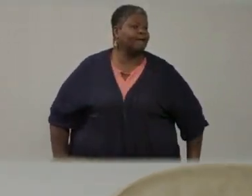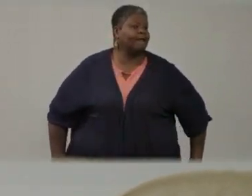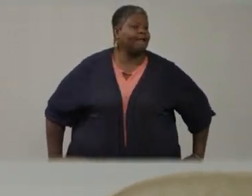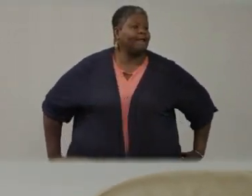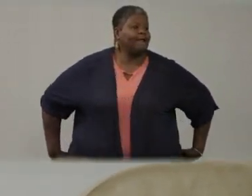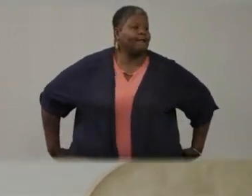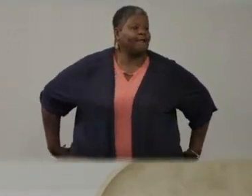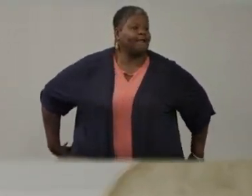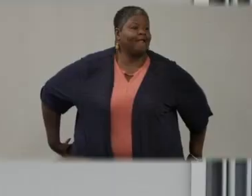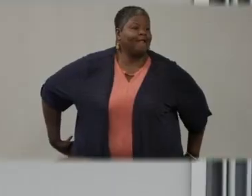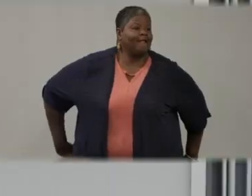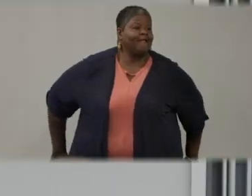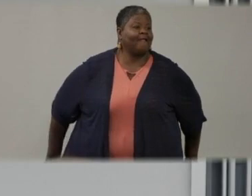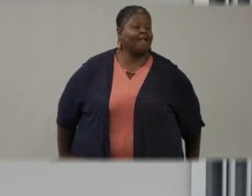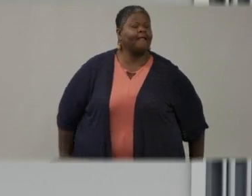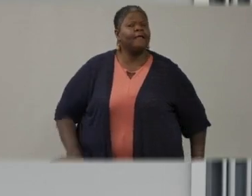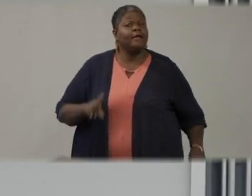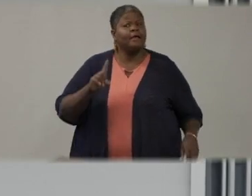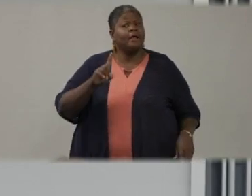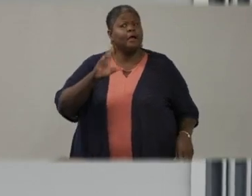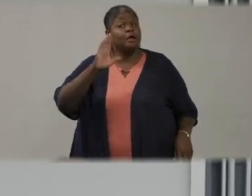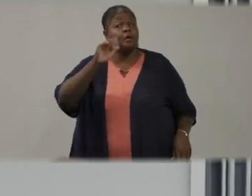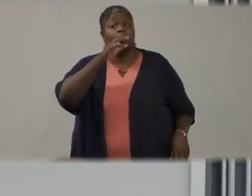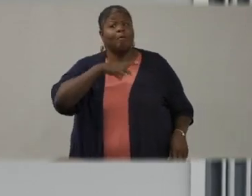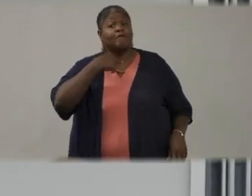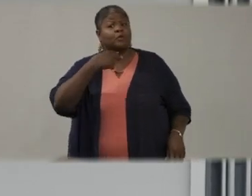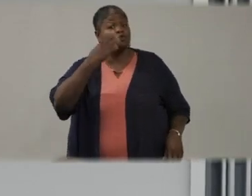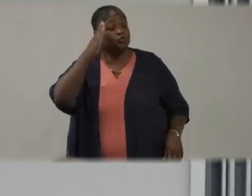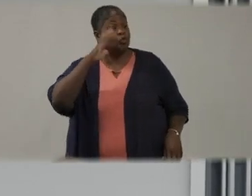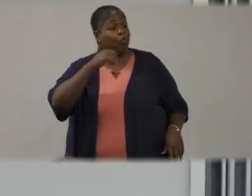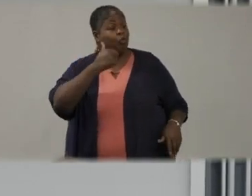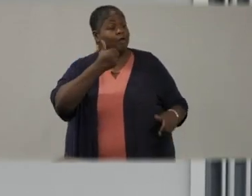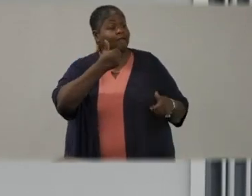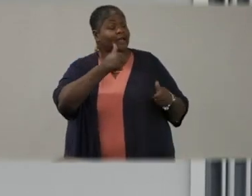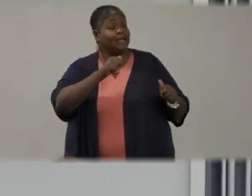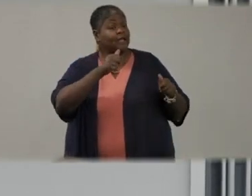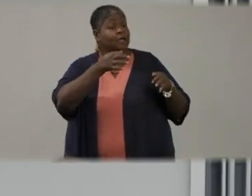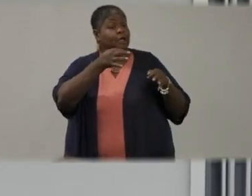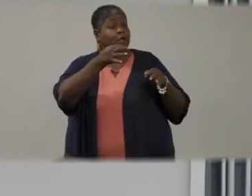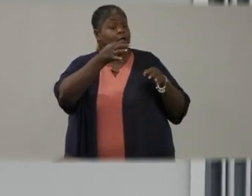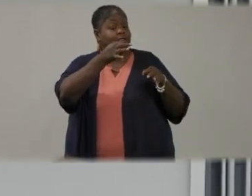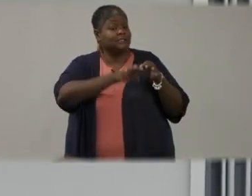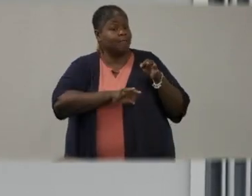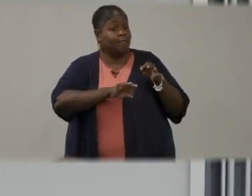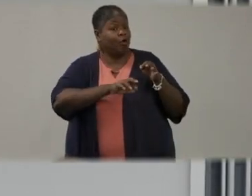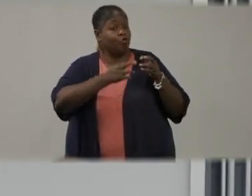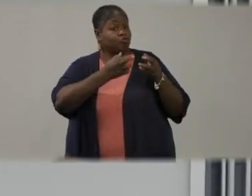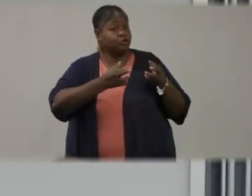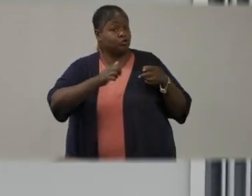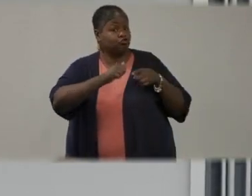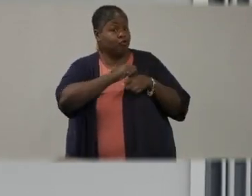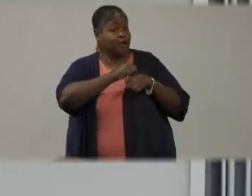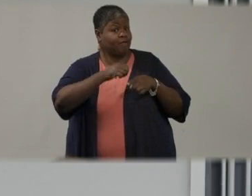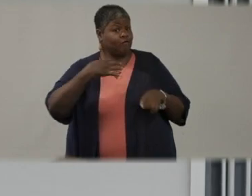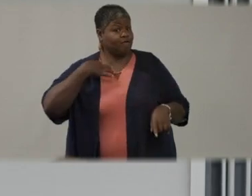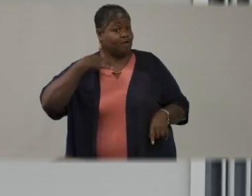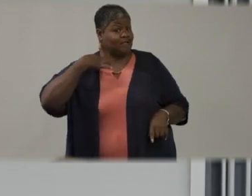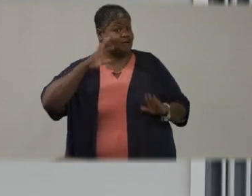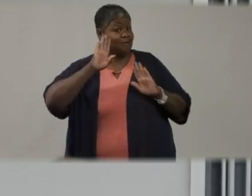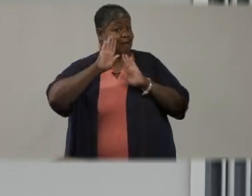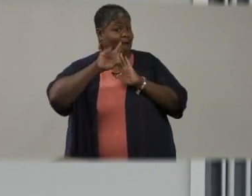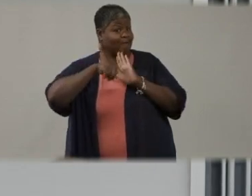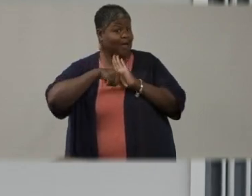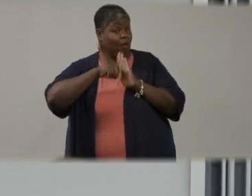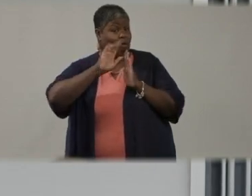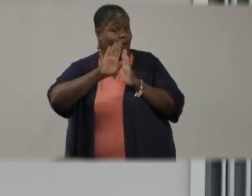some dead mics. Do you know of any resources for simple ICS trainings, like for volunteers, like a half hour or an hour